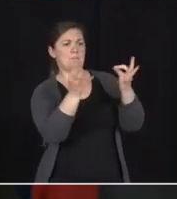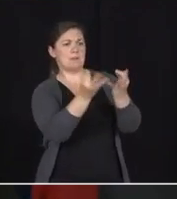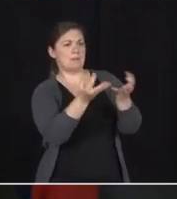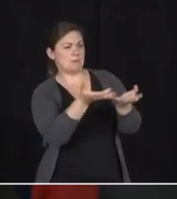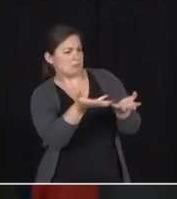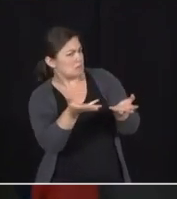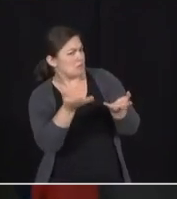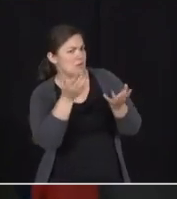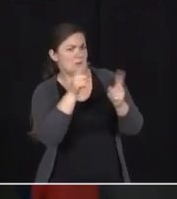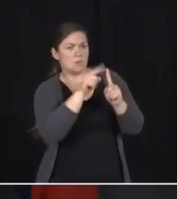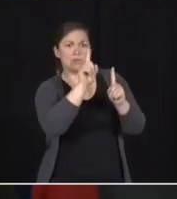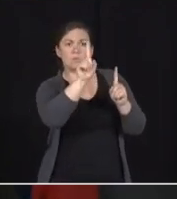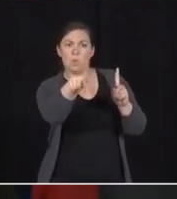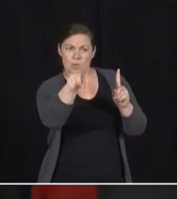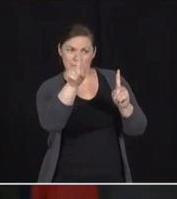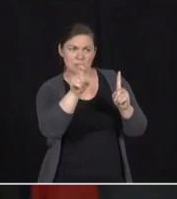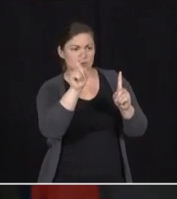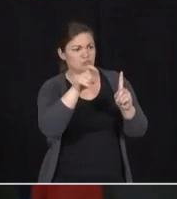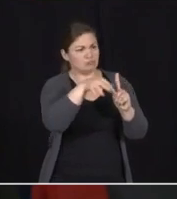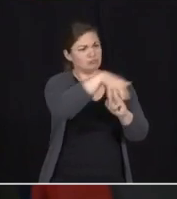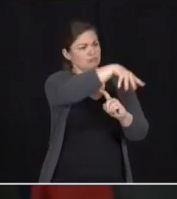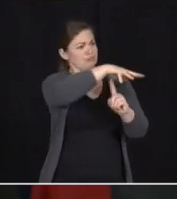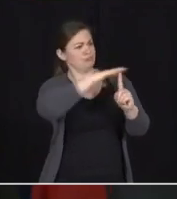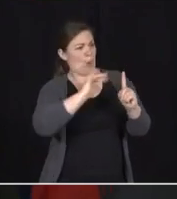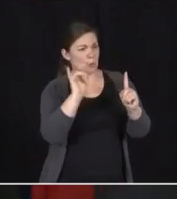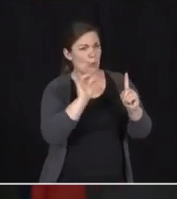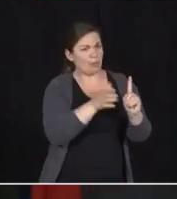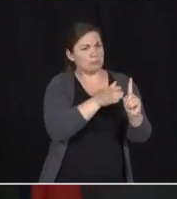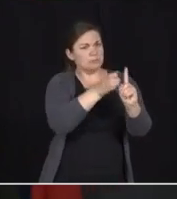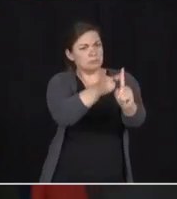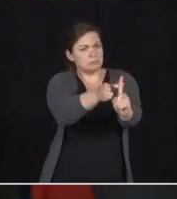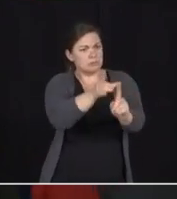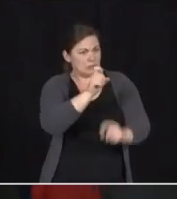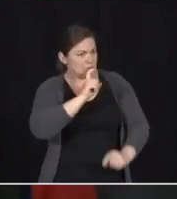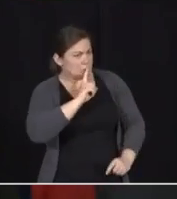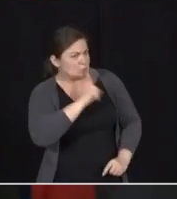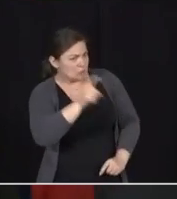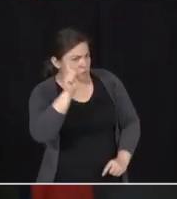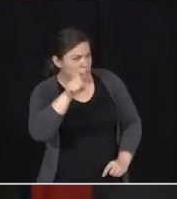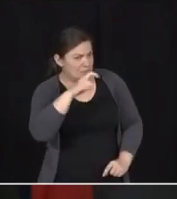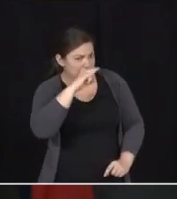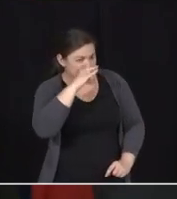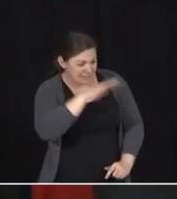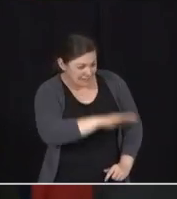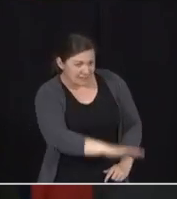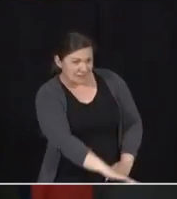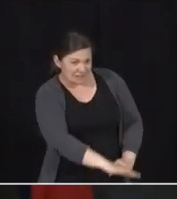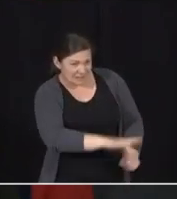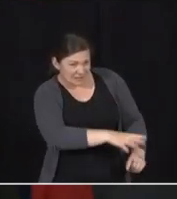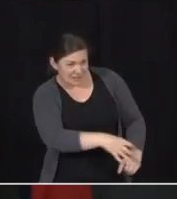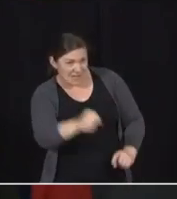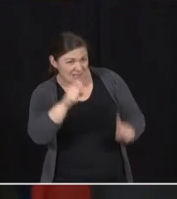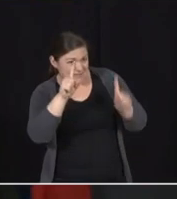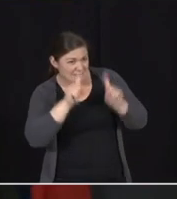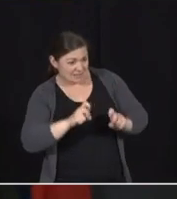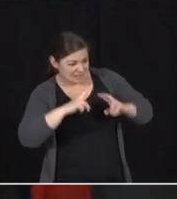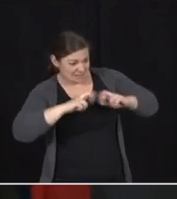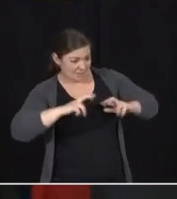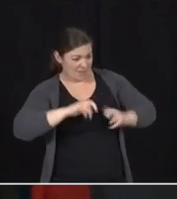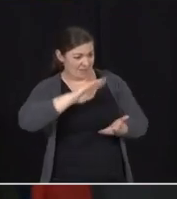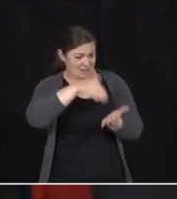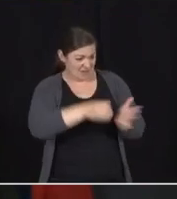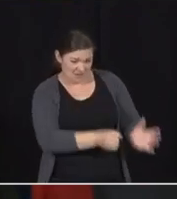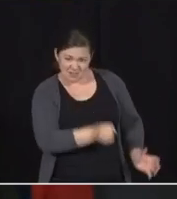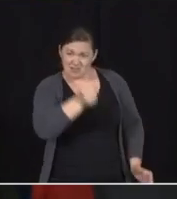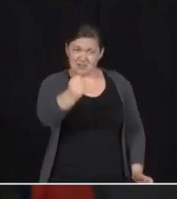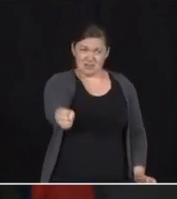assessment centers. Can you explain that a bit more? Should people really be bringing their kids to the assessment centers, and should the strategy be